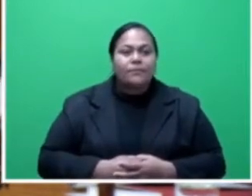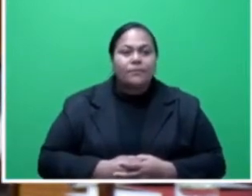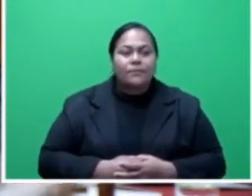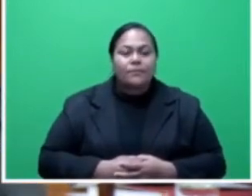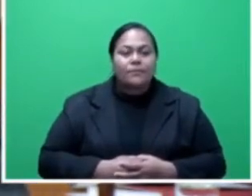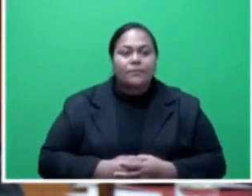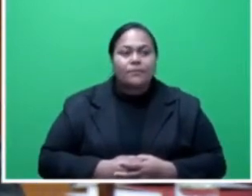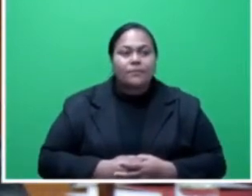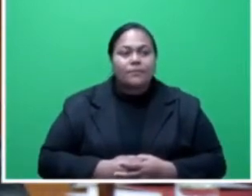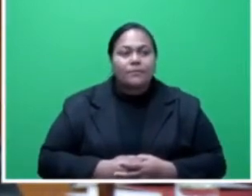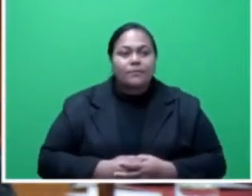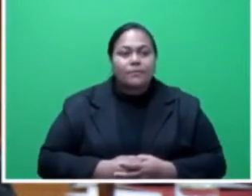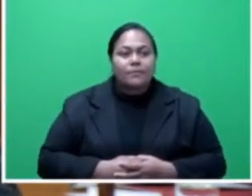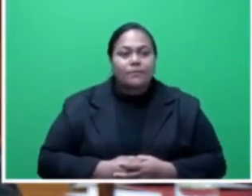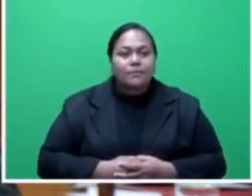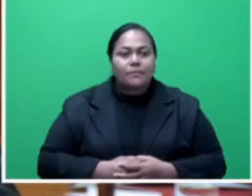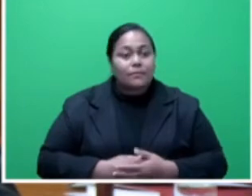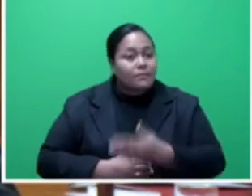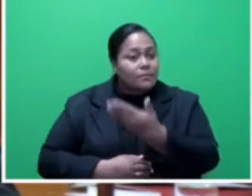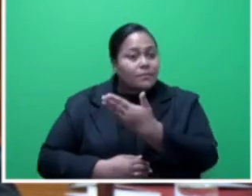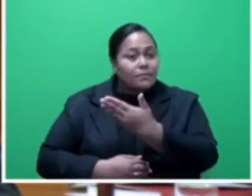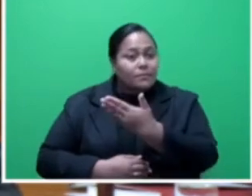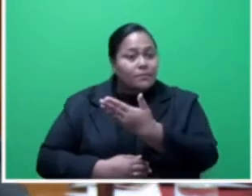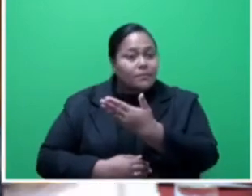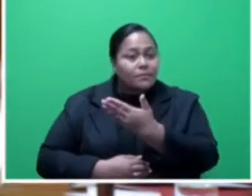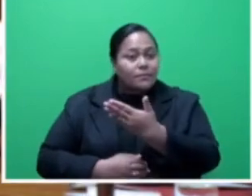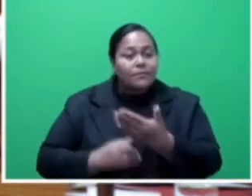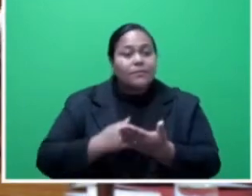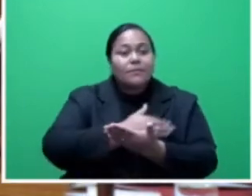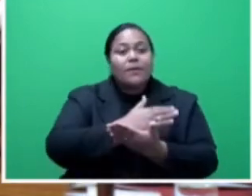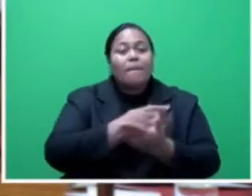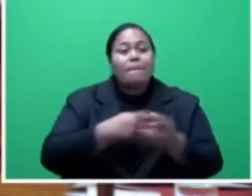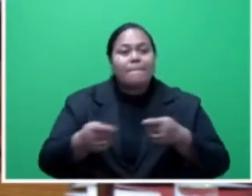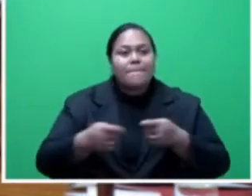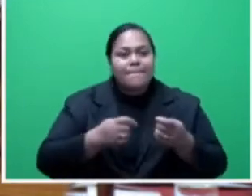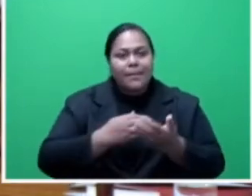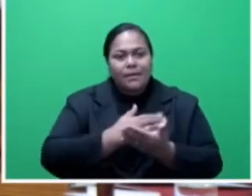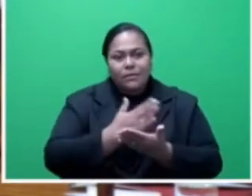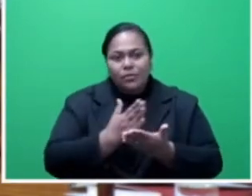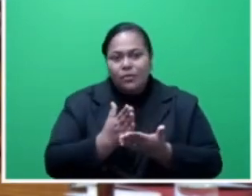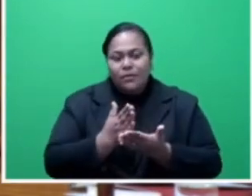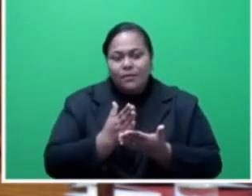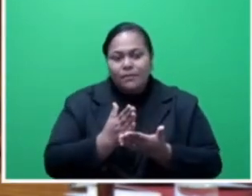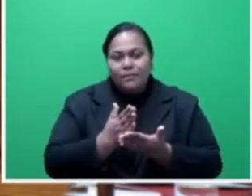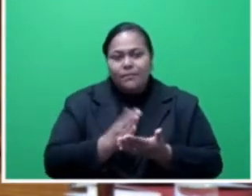It's here. It is the market share. Annual report. Order. It's here.